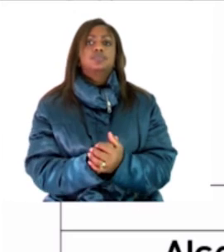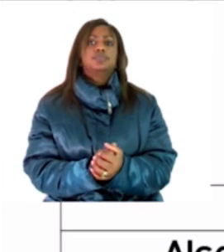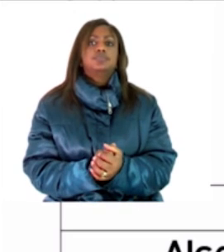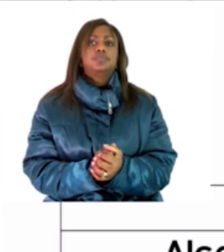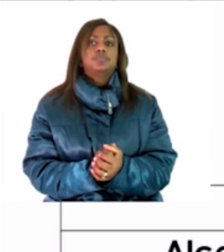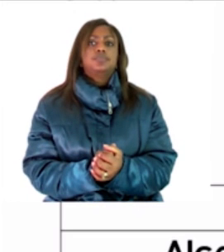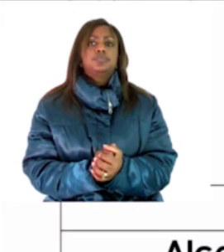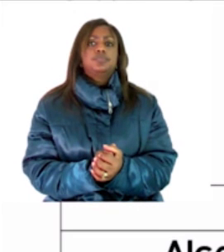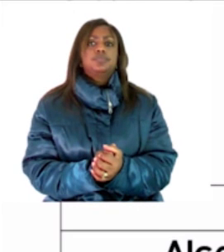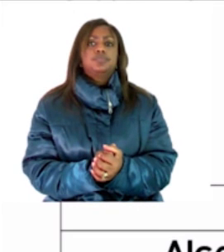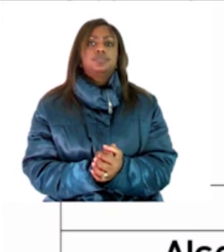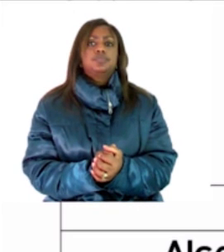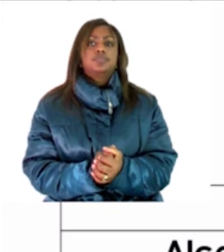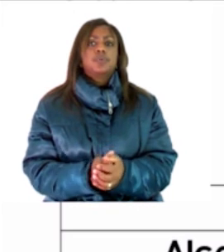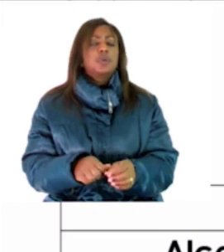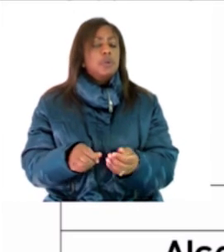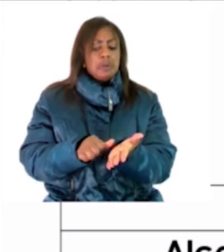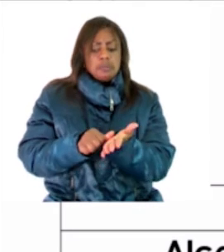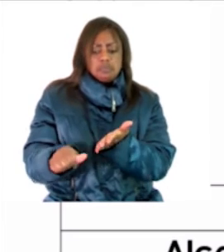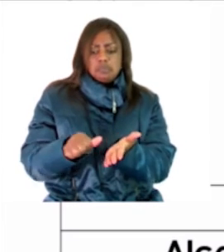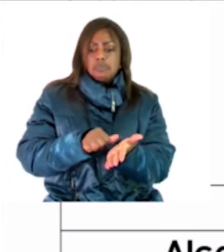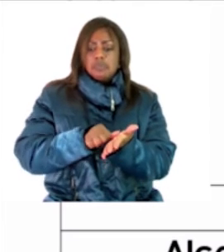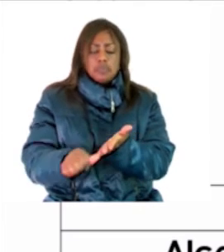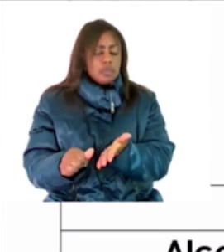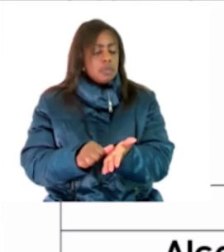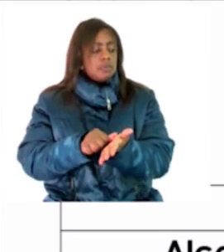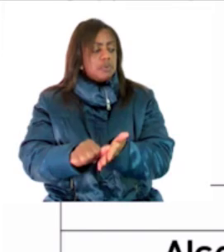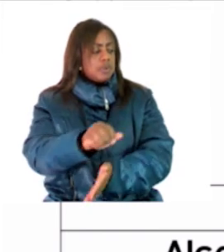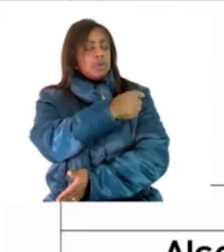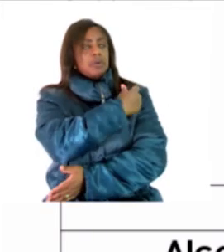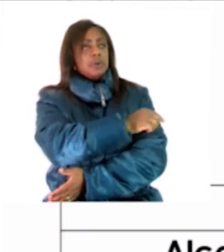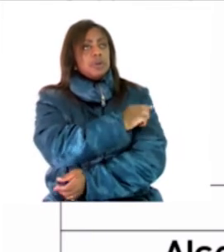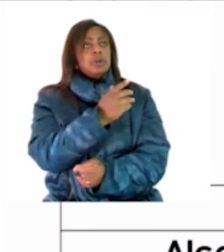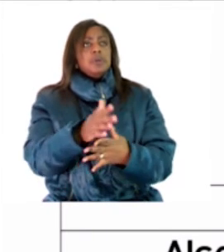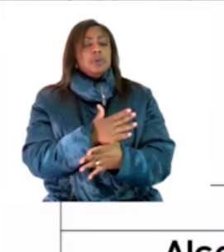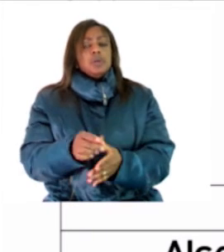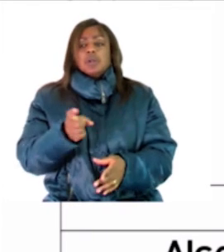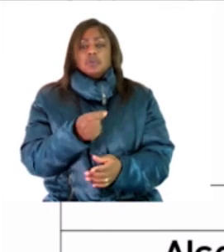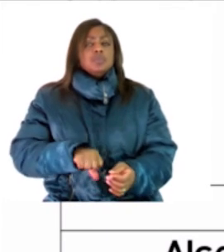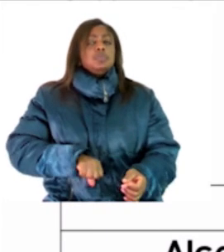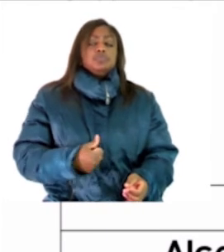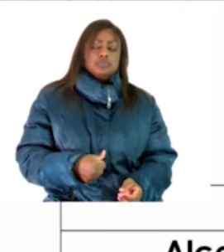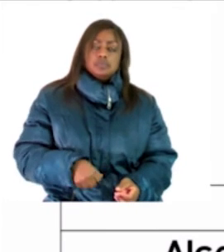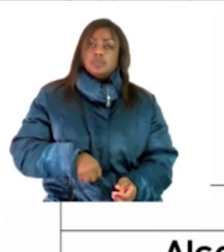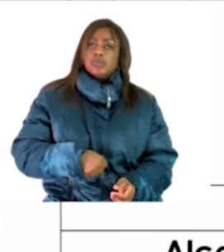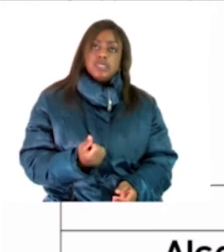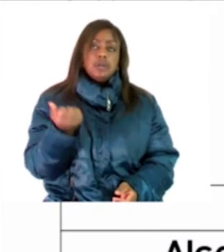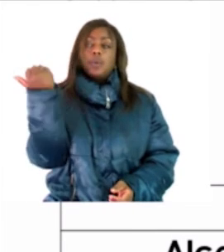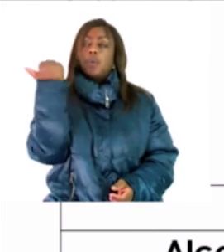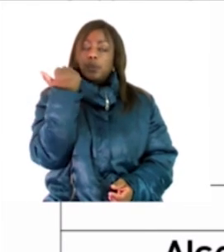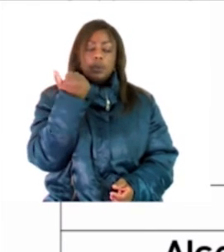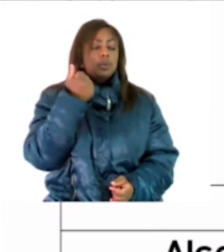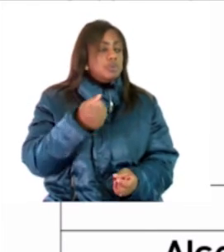will be spent on our health, okay? Imagine that you are working, but every day you have to go to the hospital. You take a taxi, or maybe you have a